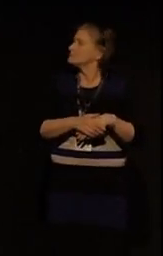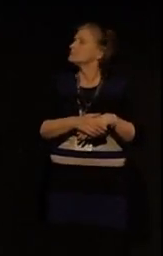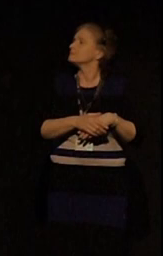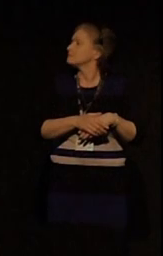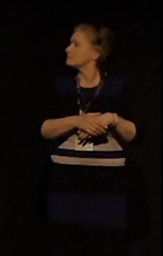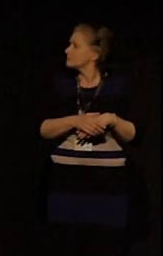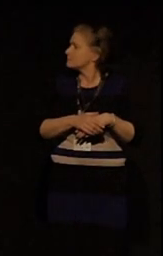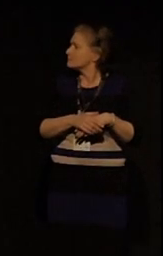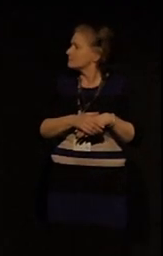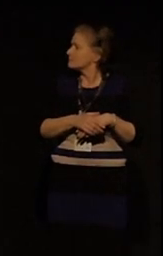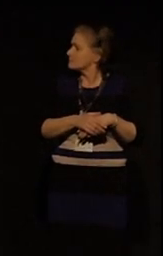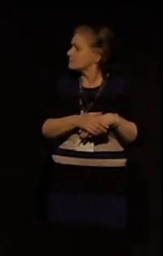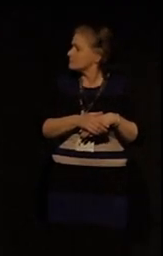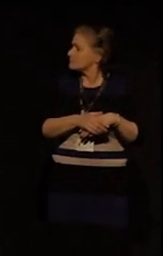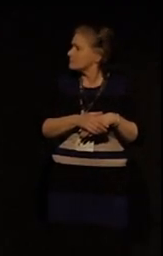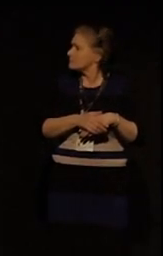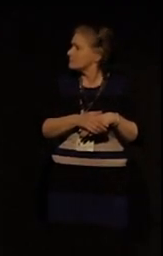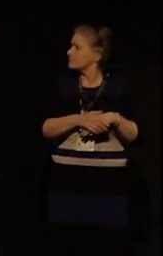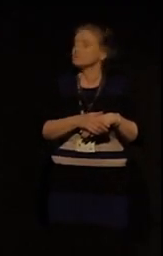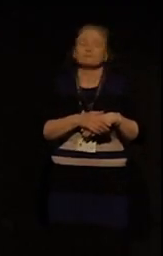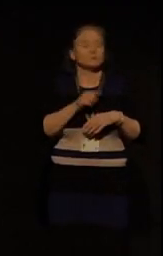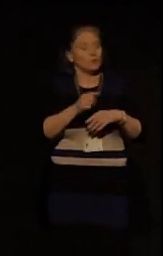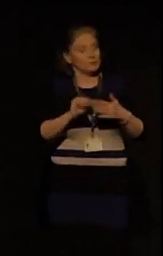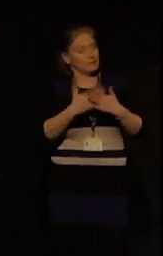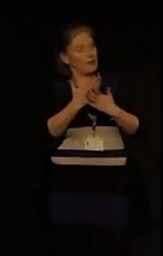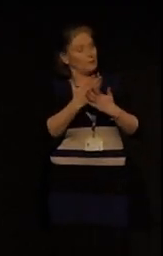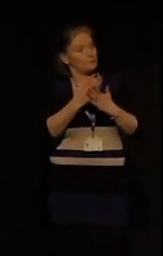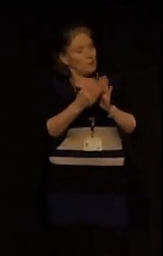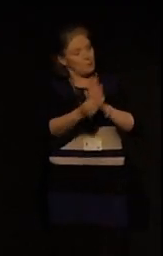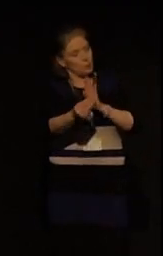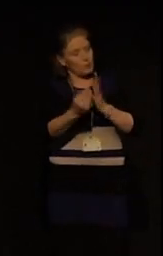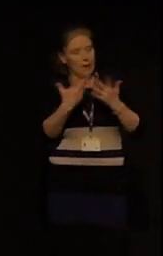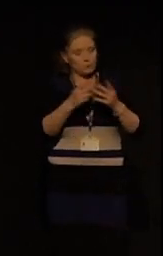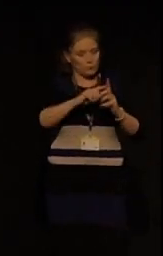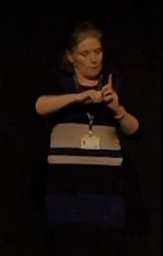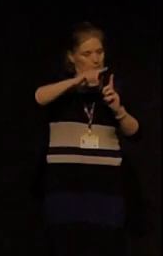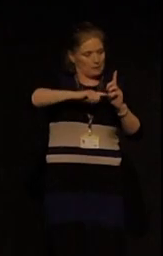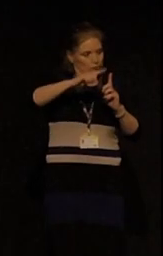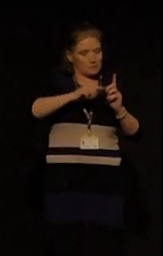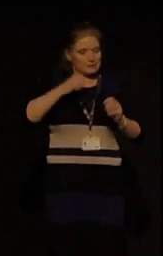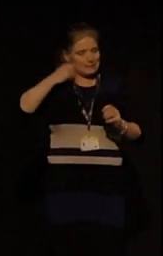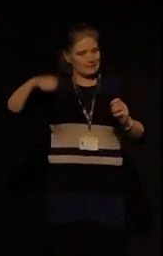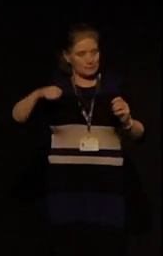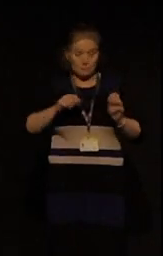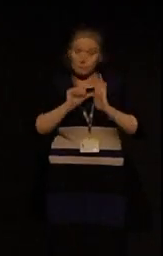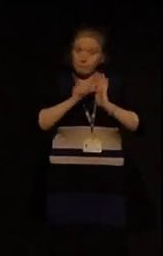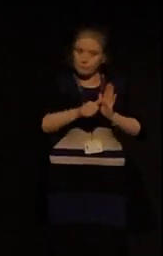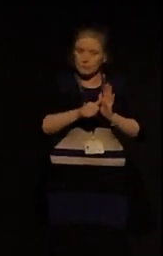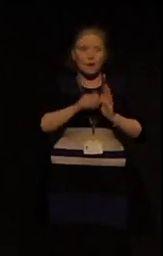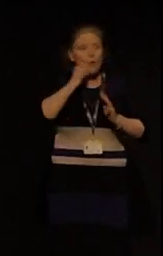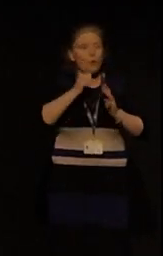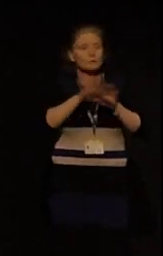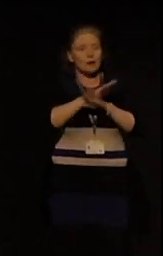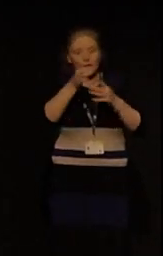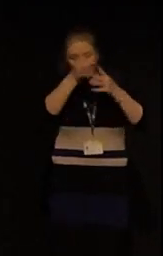is an animal model to measure tinnitus. This is an extremely difficult thing to do. I won't go into the details,